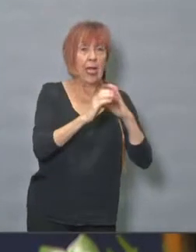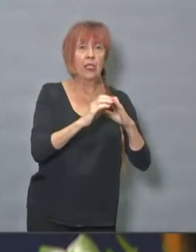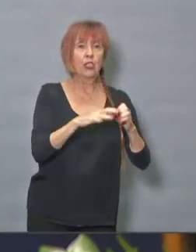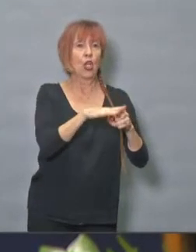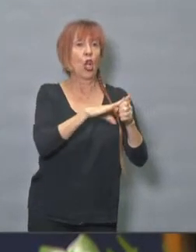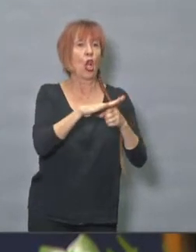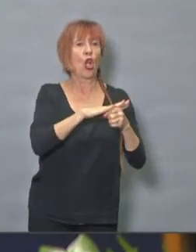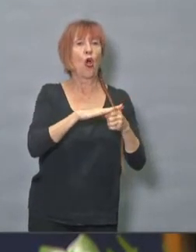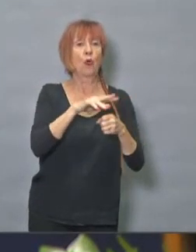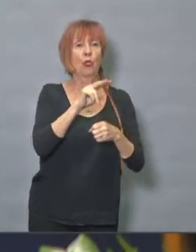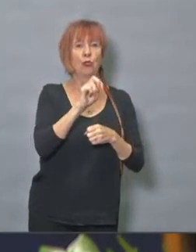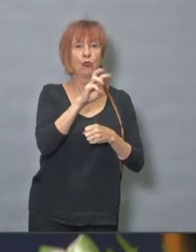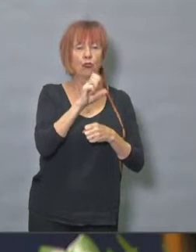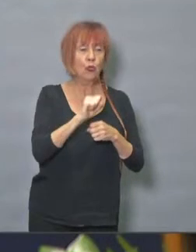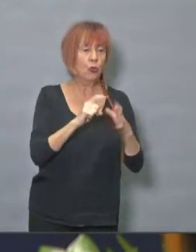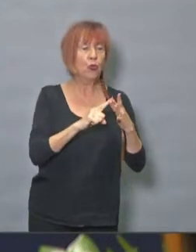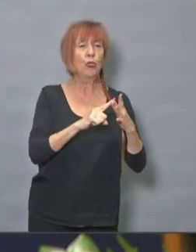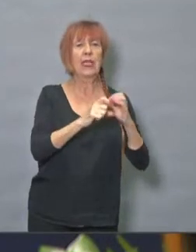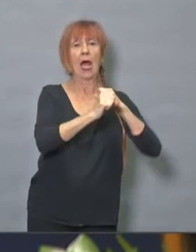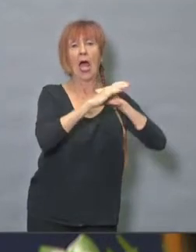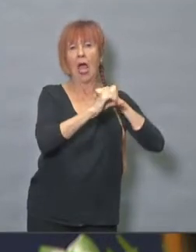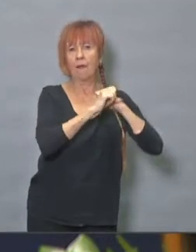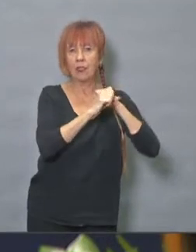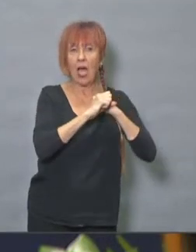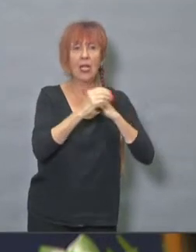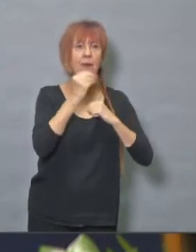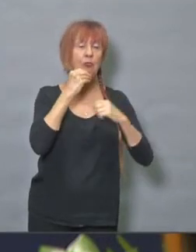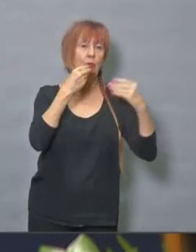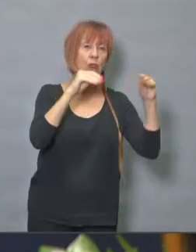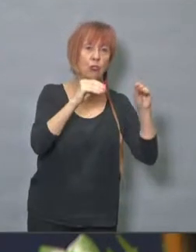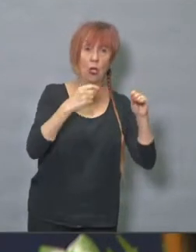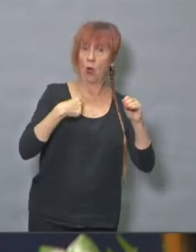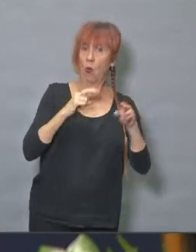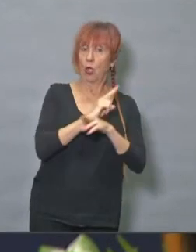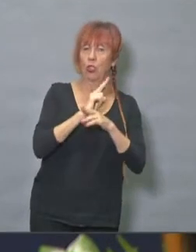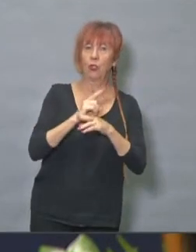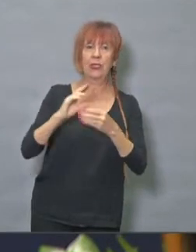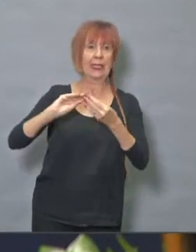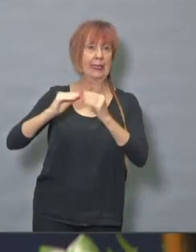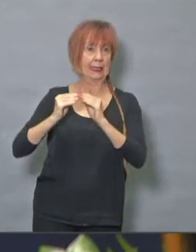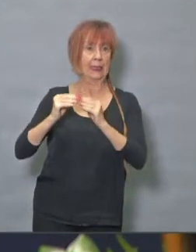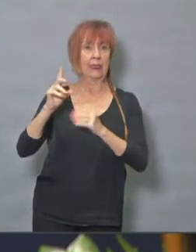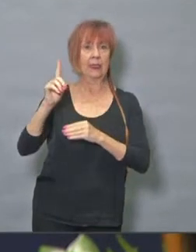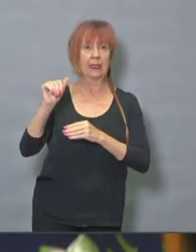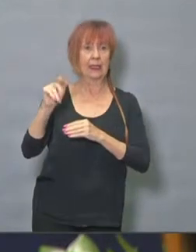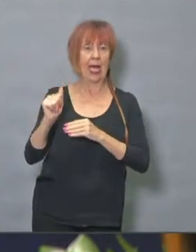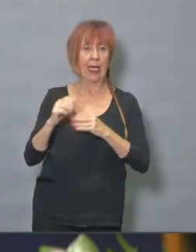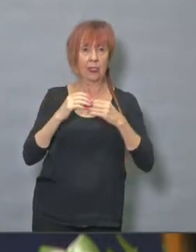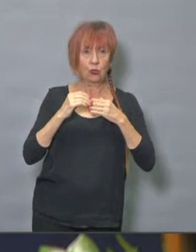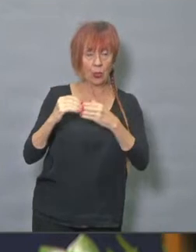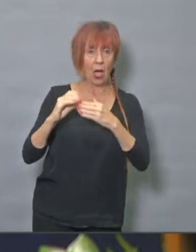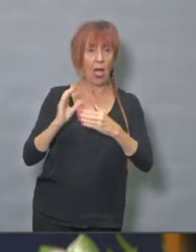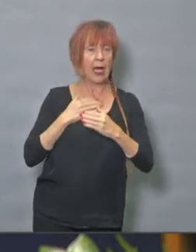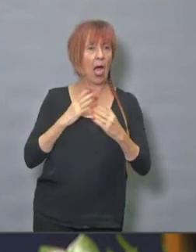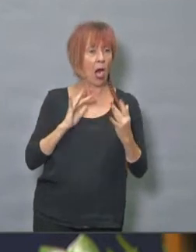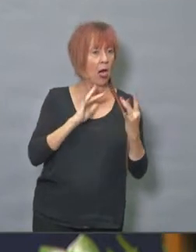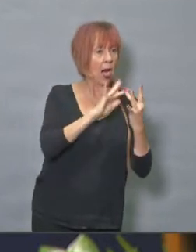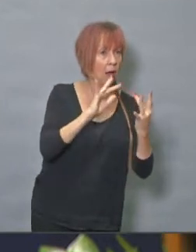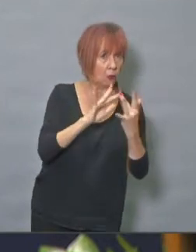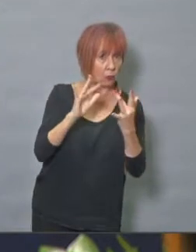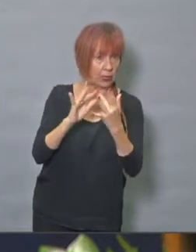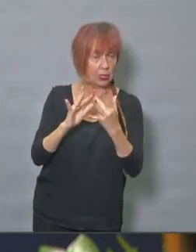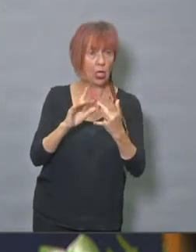media, and advertising in grocery stores. We are using data to guide our outreach to make sure residents stand